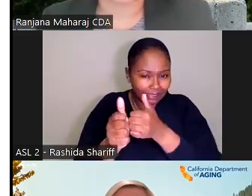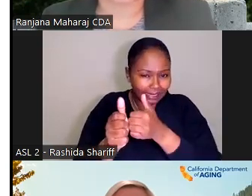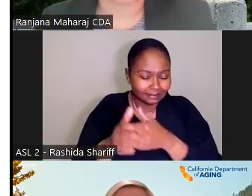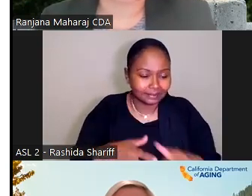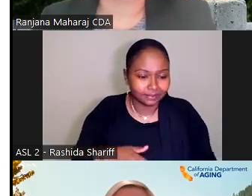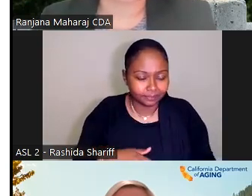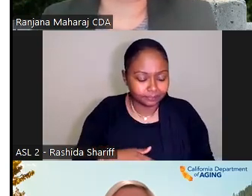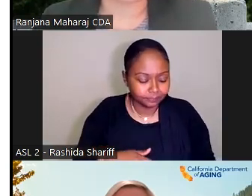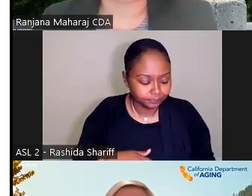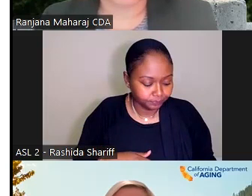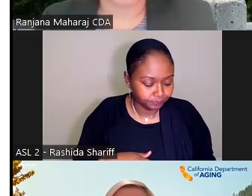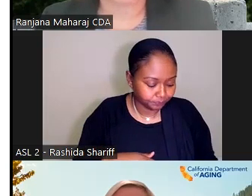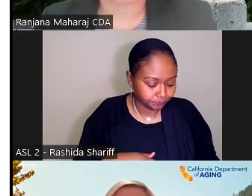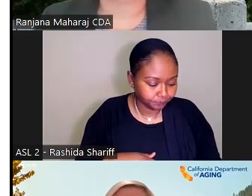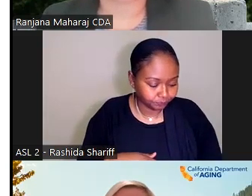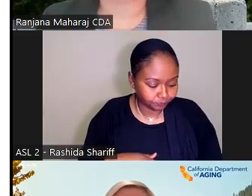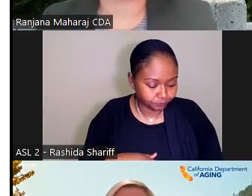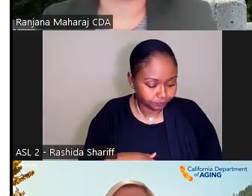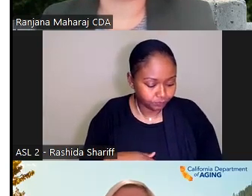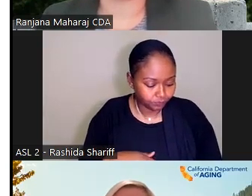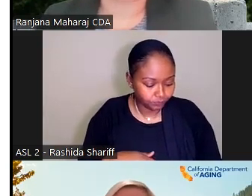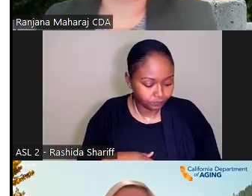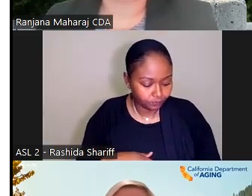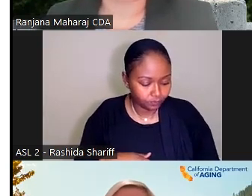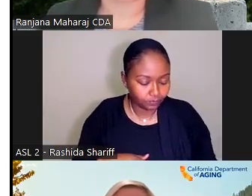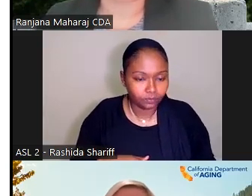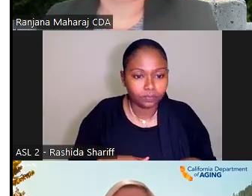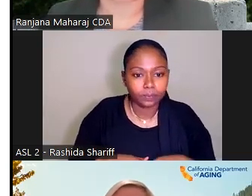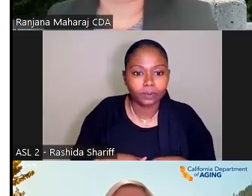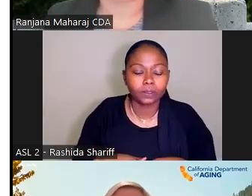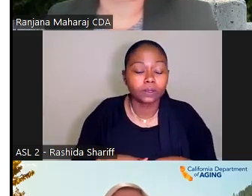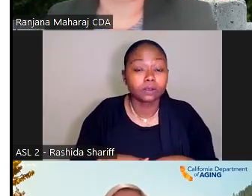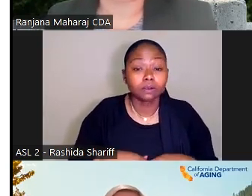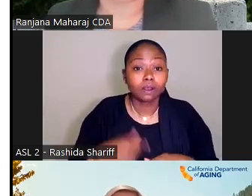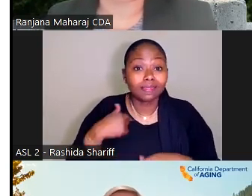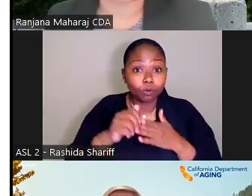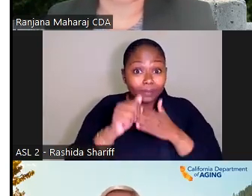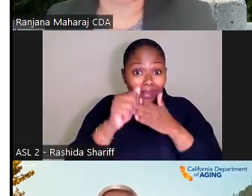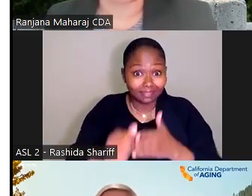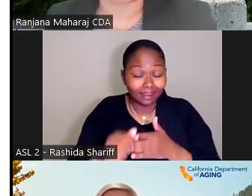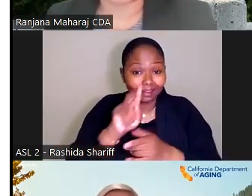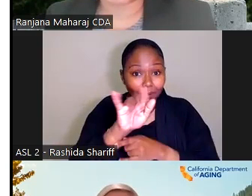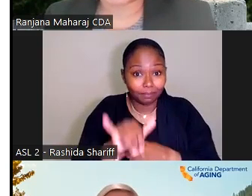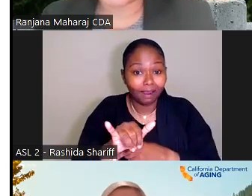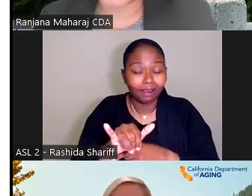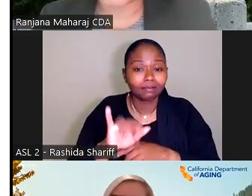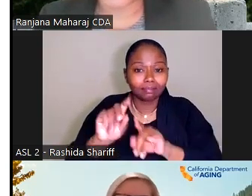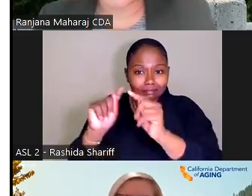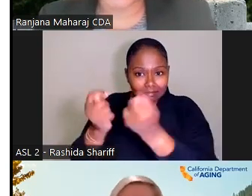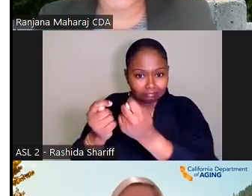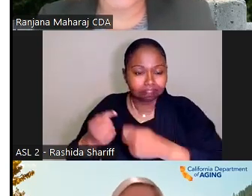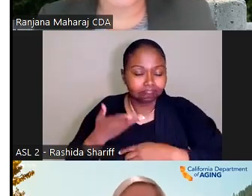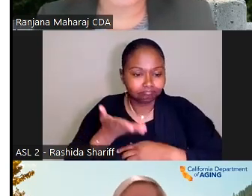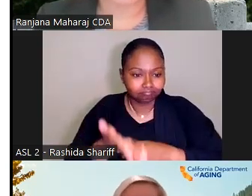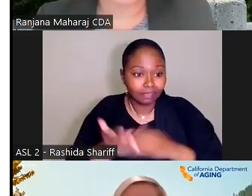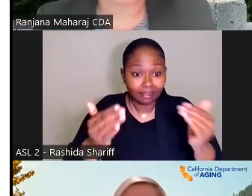which is led by our Vivian Mabaku, Jim Trigari, Akili Saran, and Bertha Hayden. Then